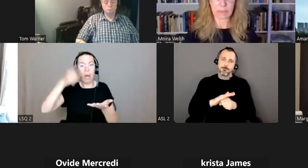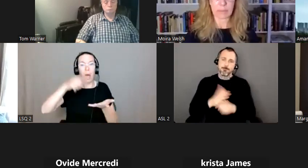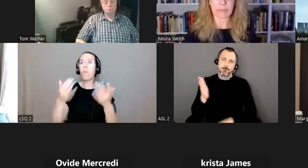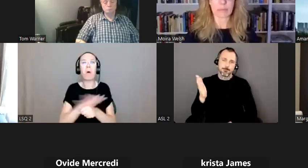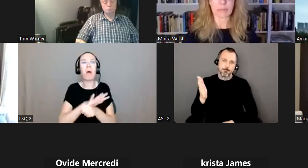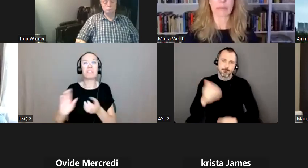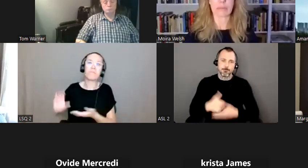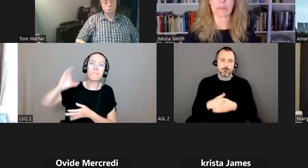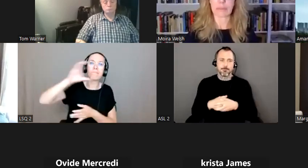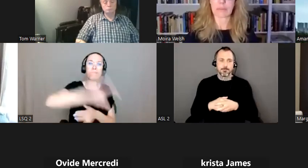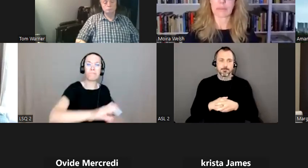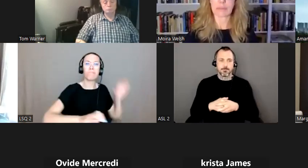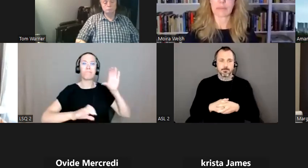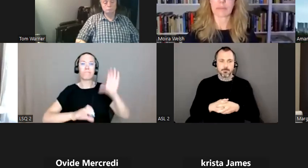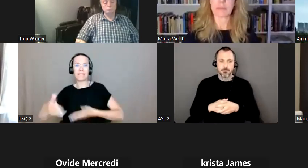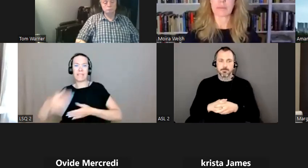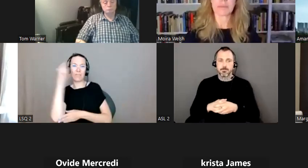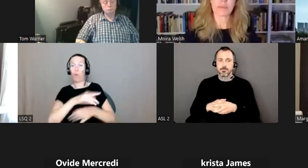And so this is